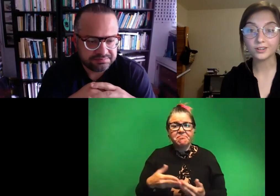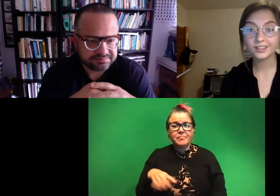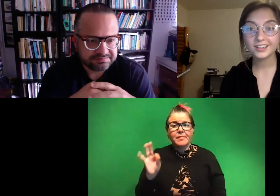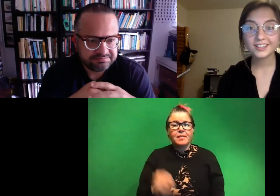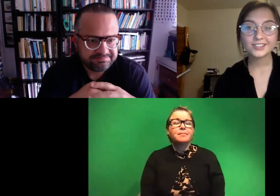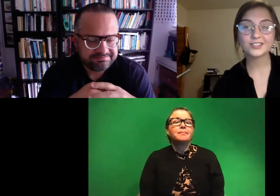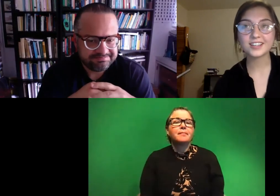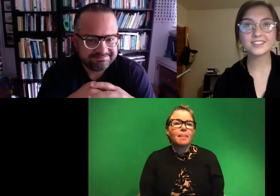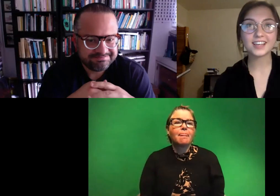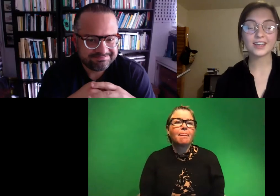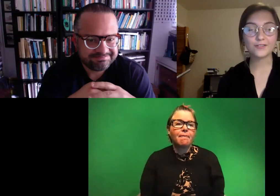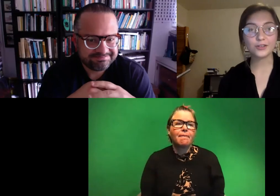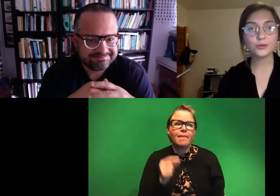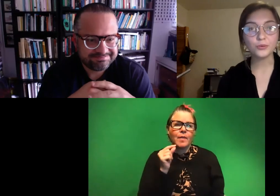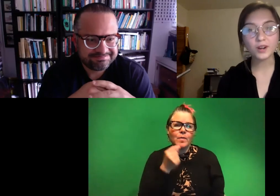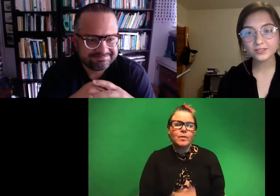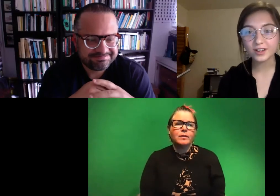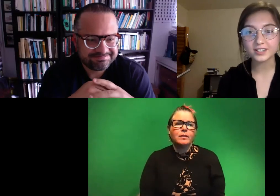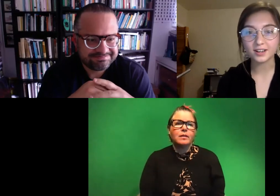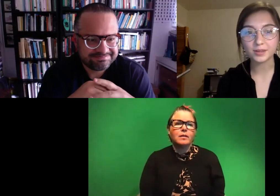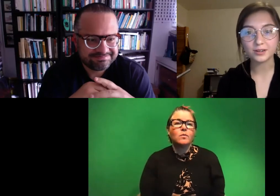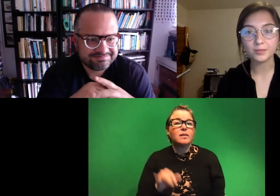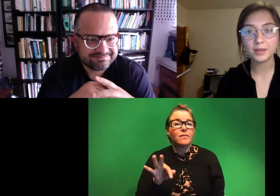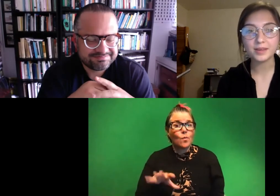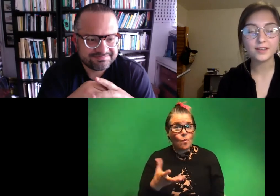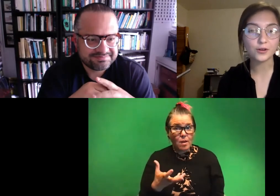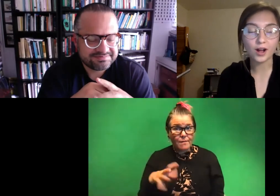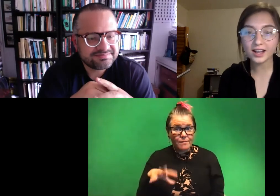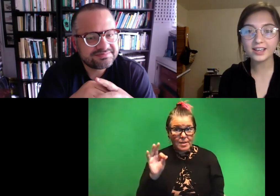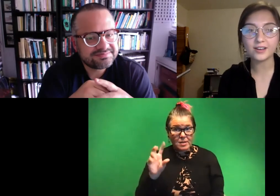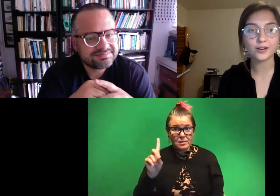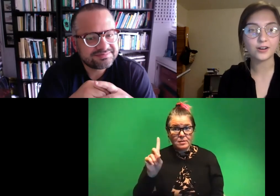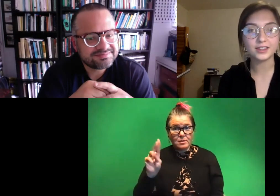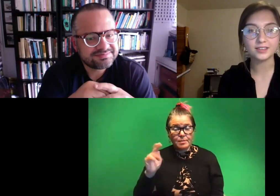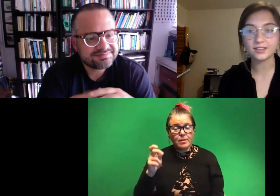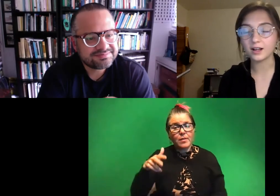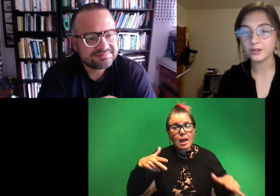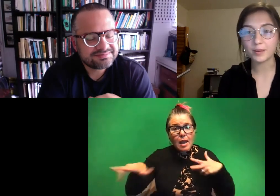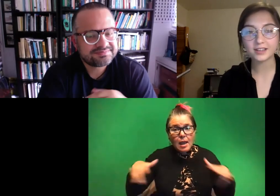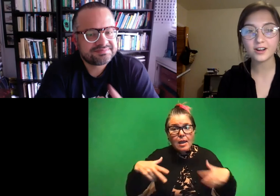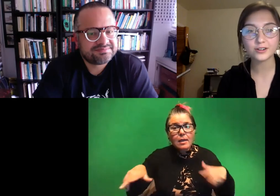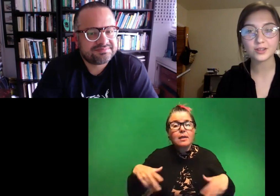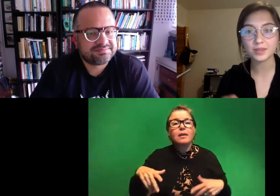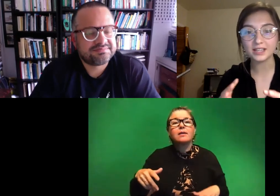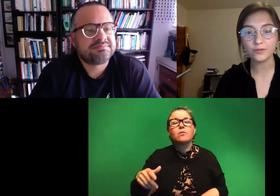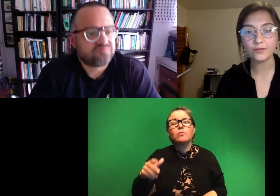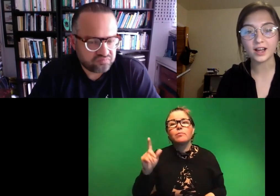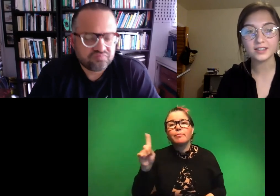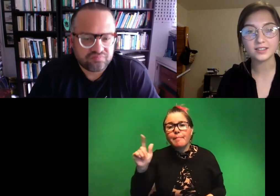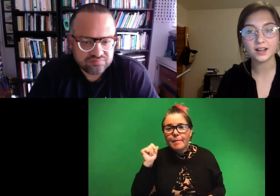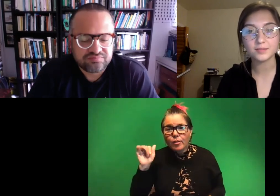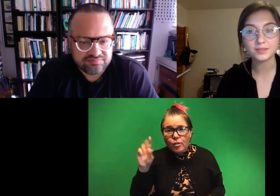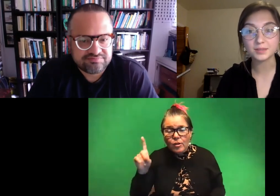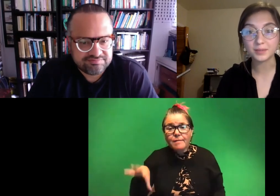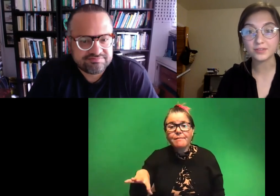Cool. So it sounds like if you wanted to find a dung beetle, maybe if you're hiking or in your backyard or something and you